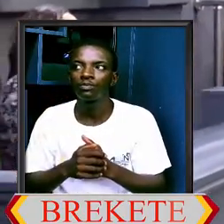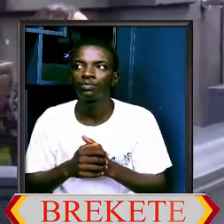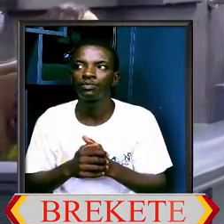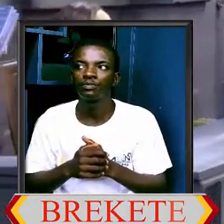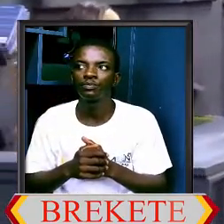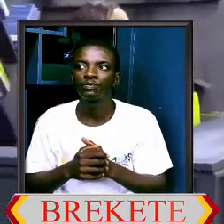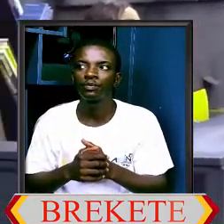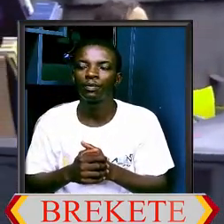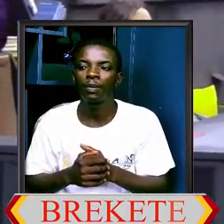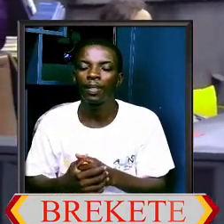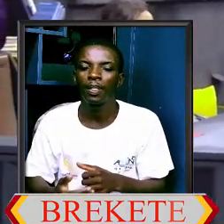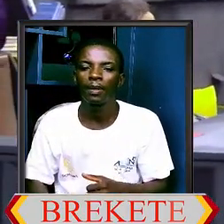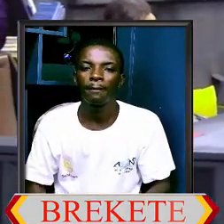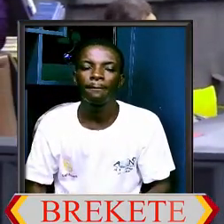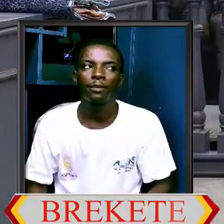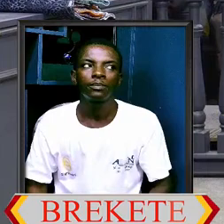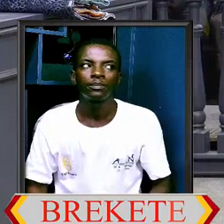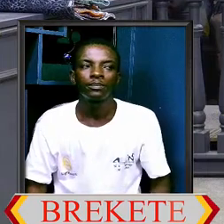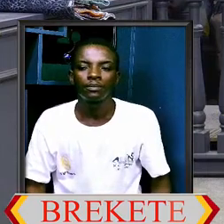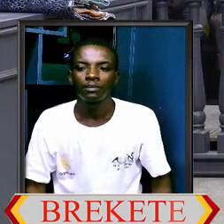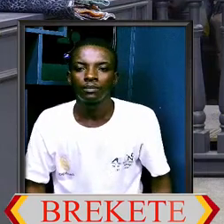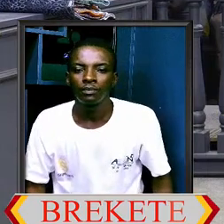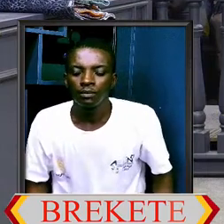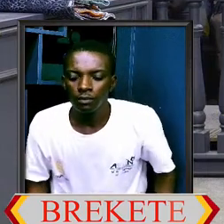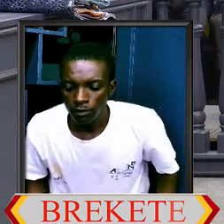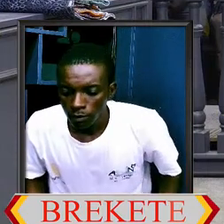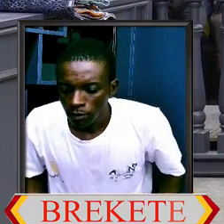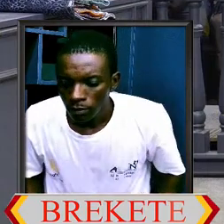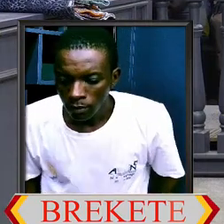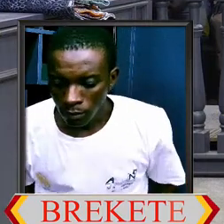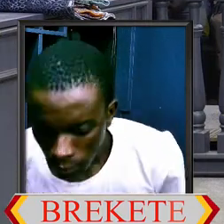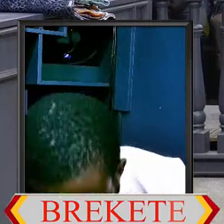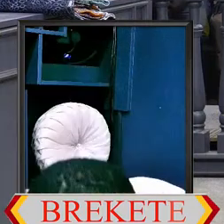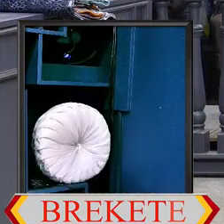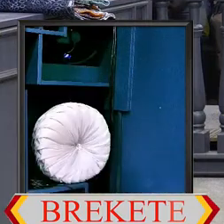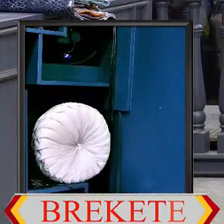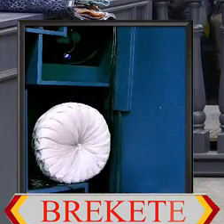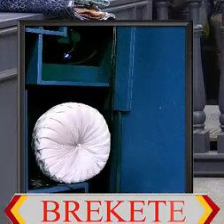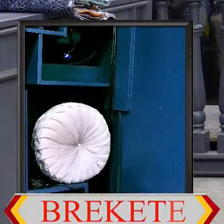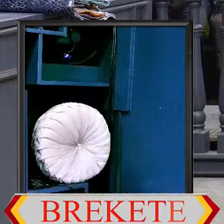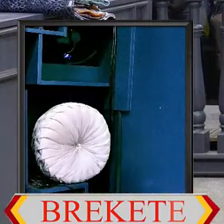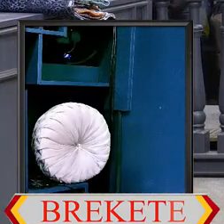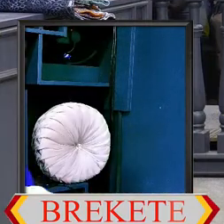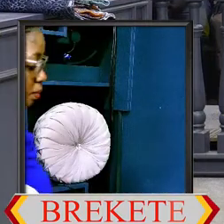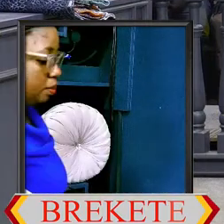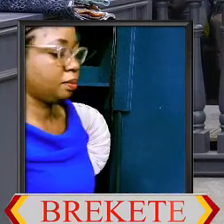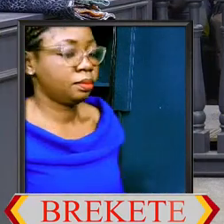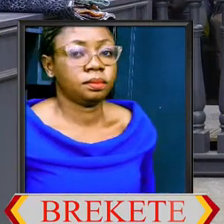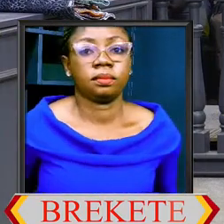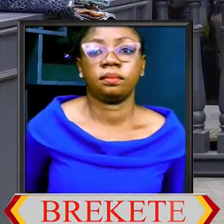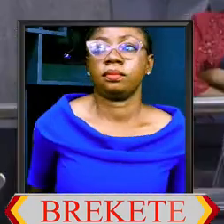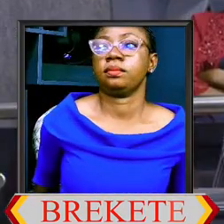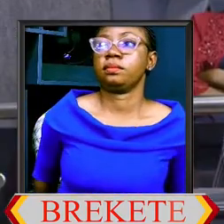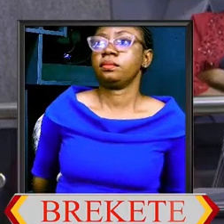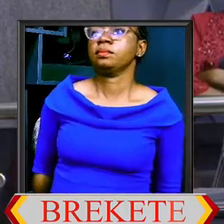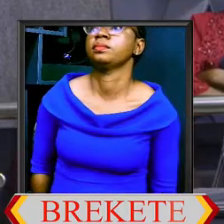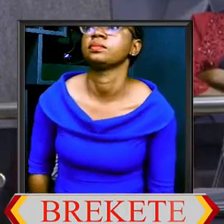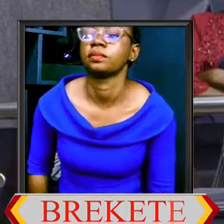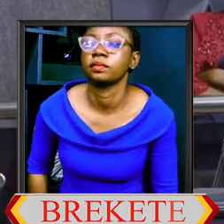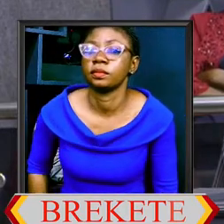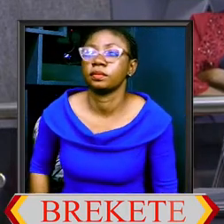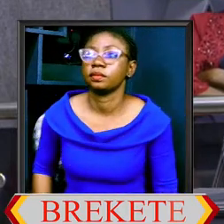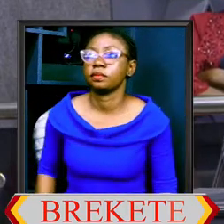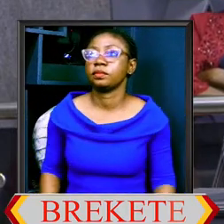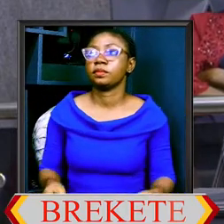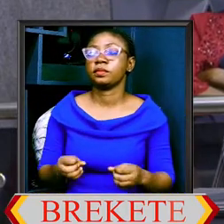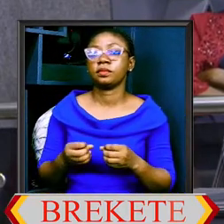Femi. Good morning, sir. I have a pathetic case in the studio. How much be the money where they